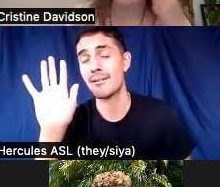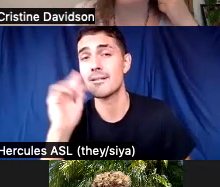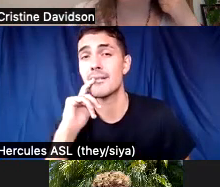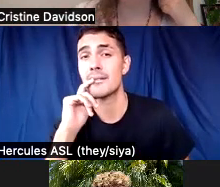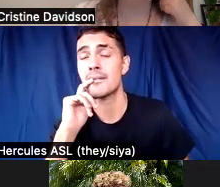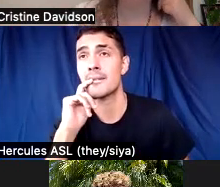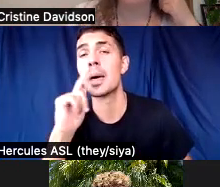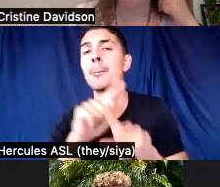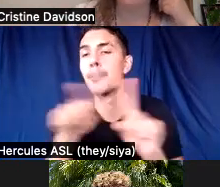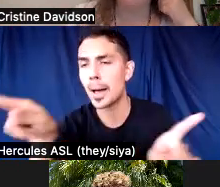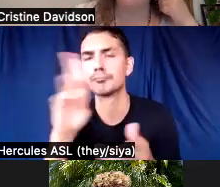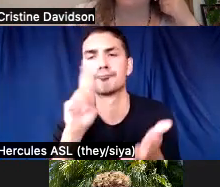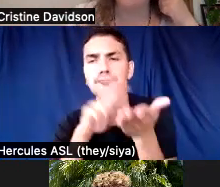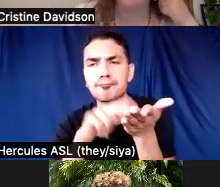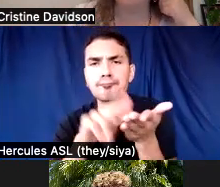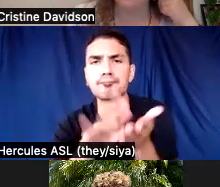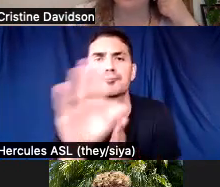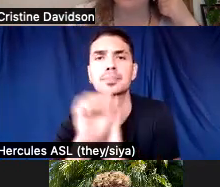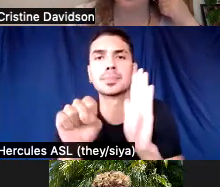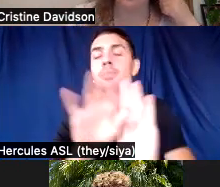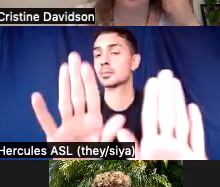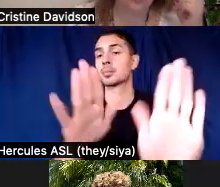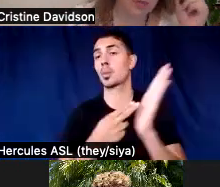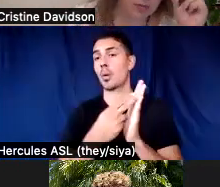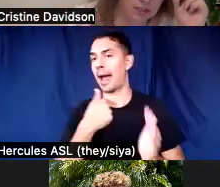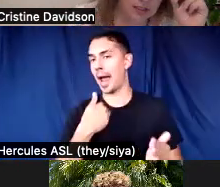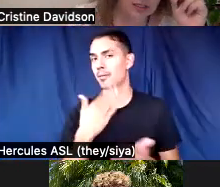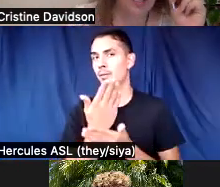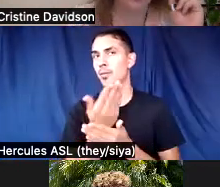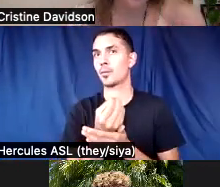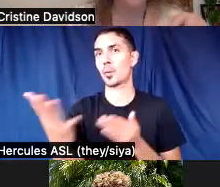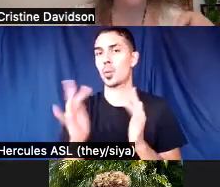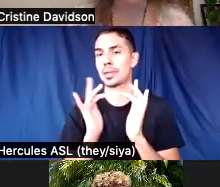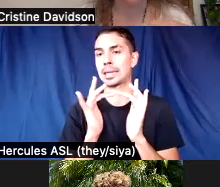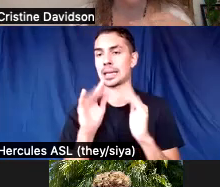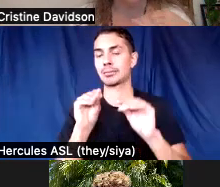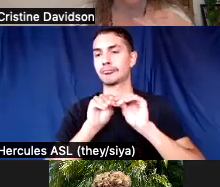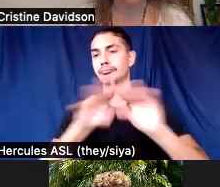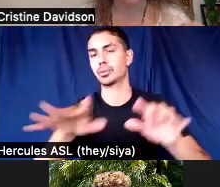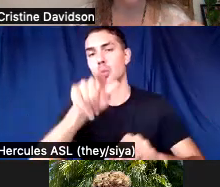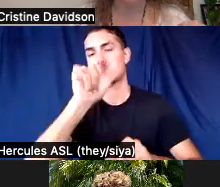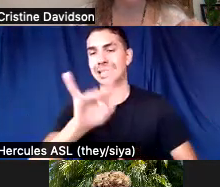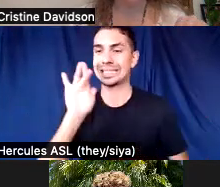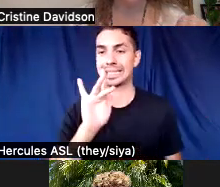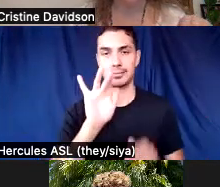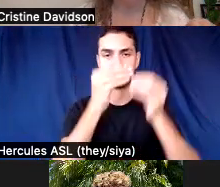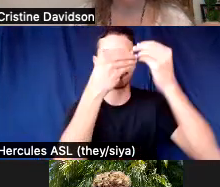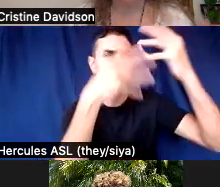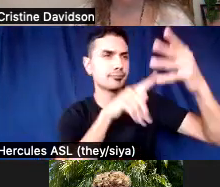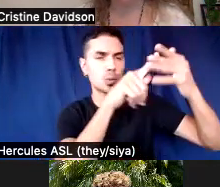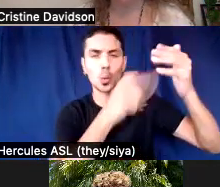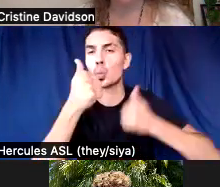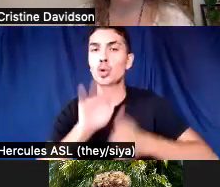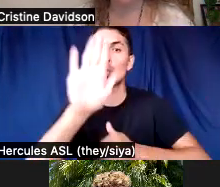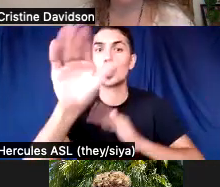what it is. I probably have a few links that I'll be sending to you, so you'd be able to click on your state to see what your degrees are.